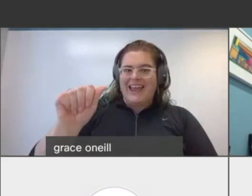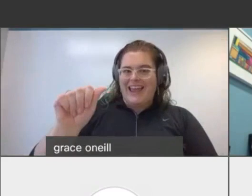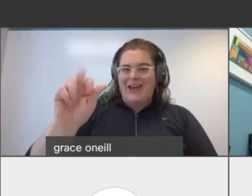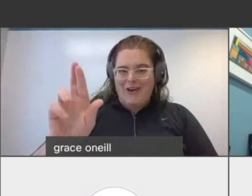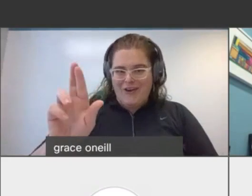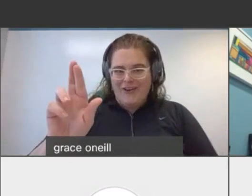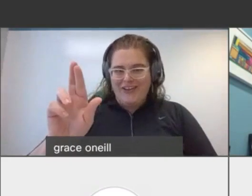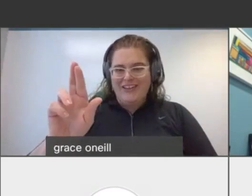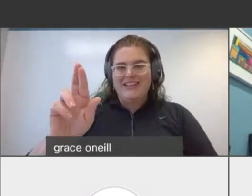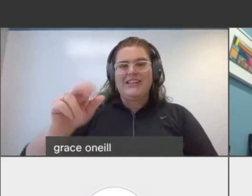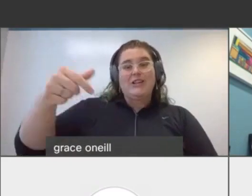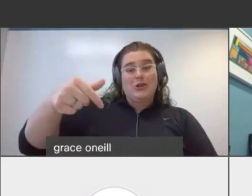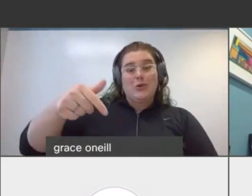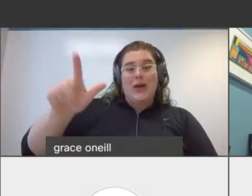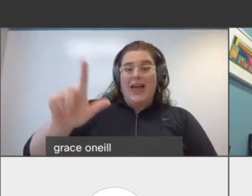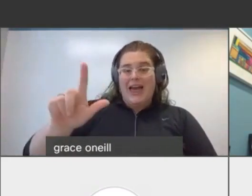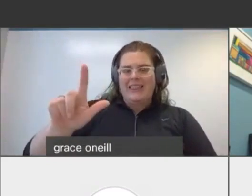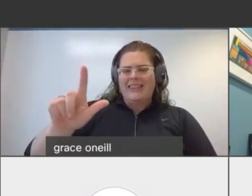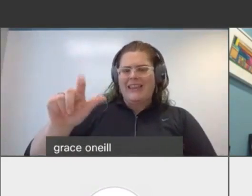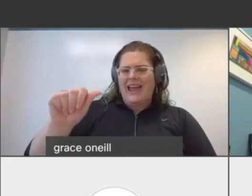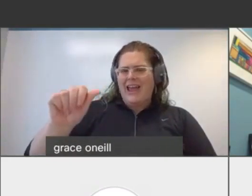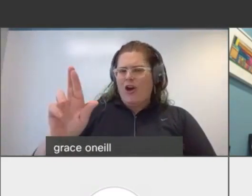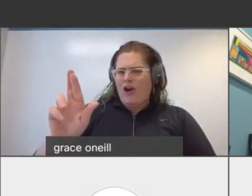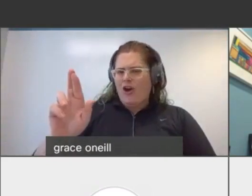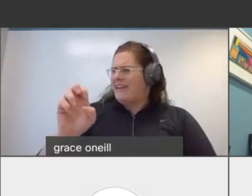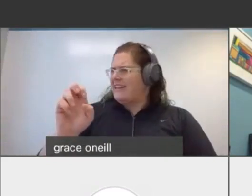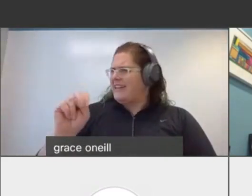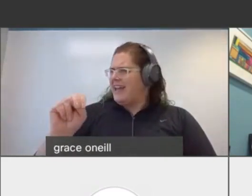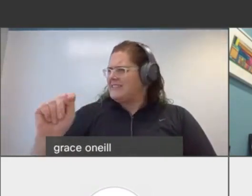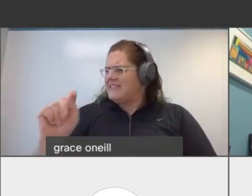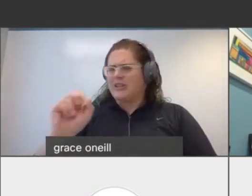know QL, and then I don't know if it's ENT or ANT. I think ENT.